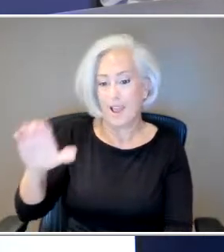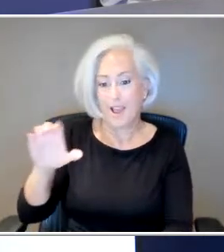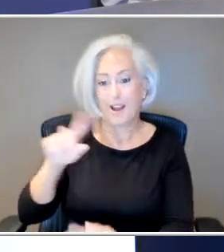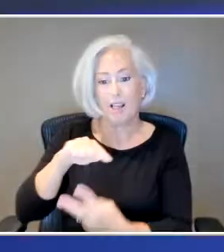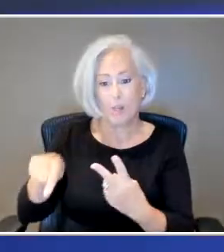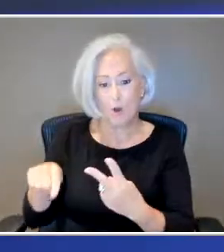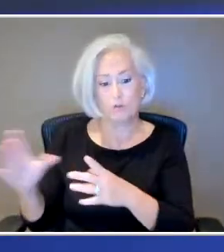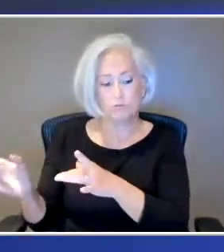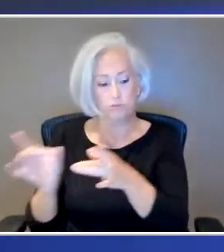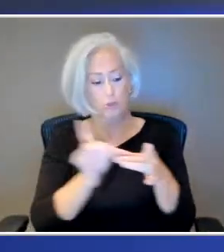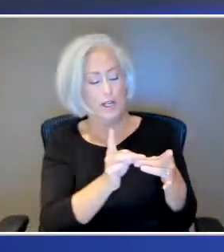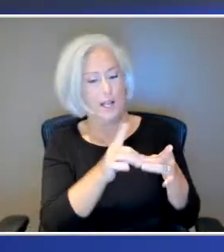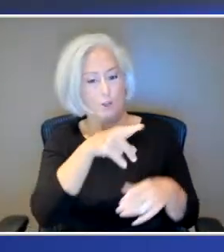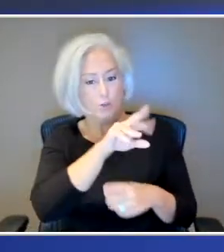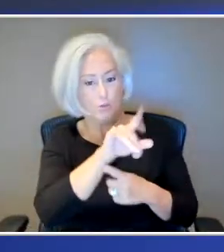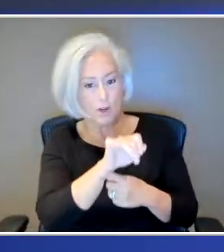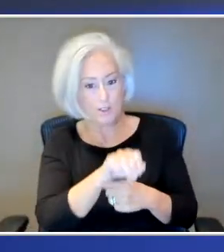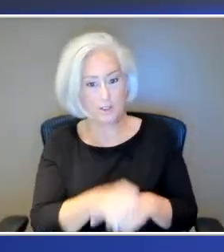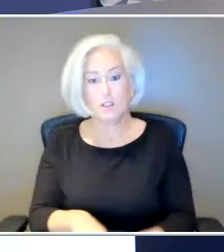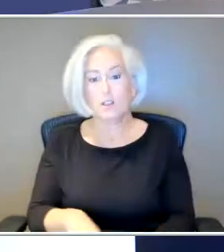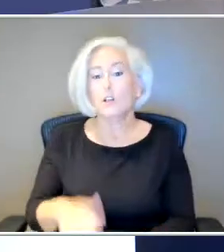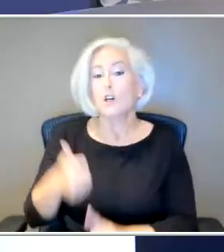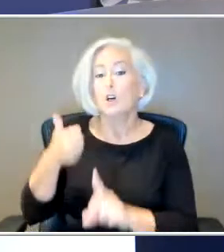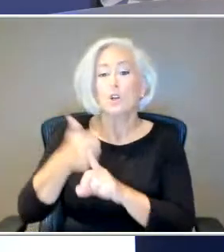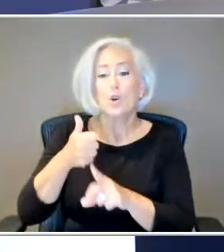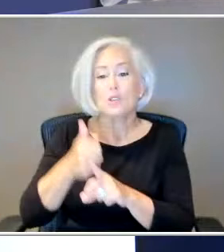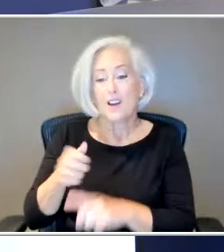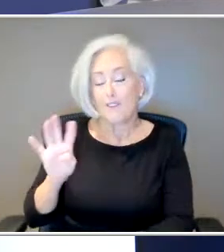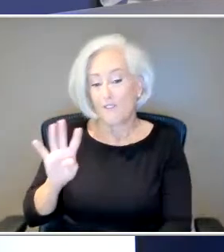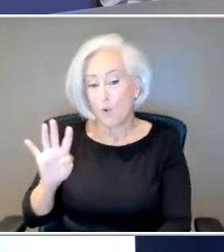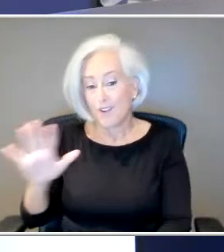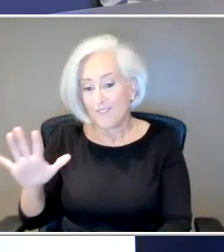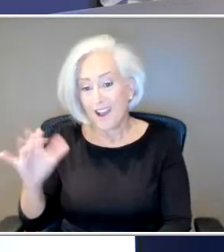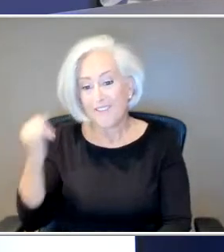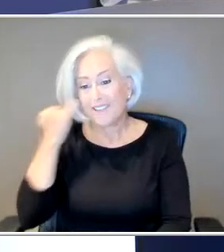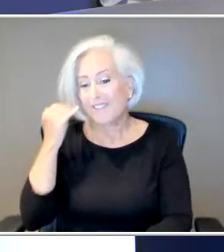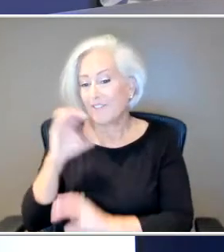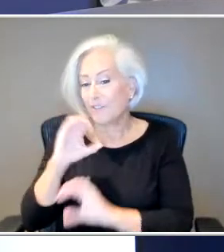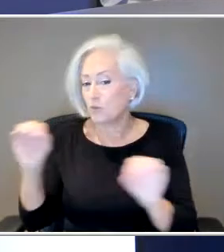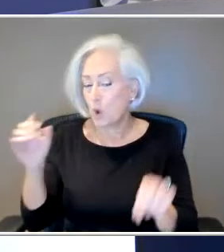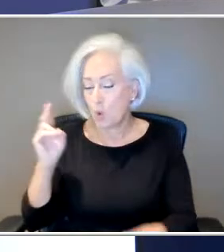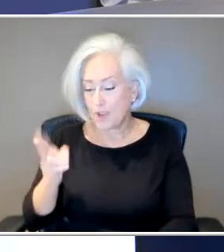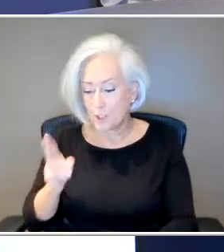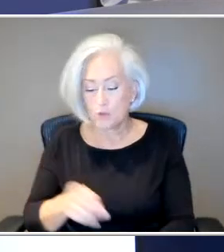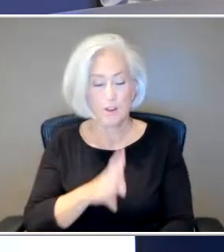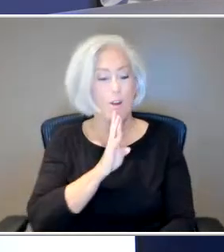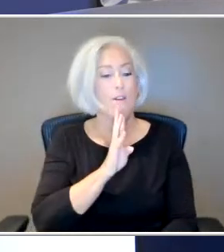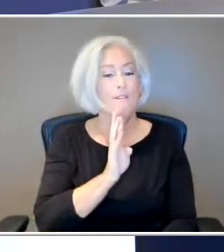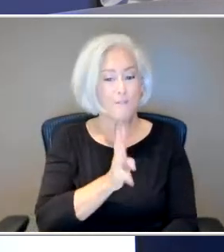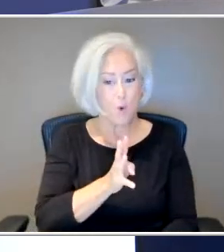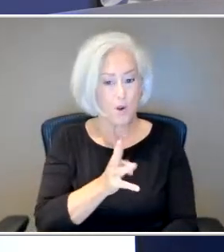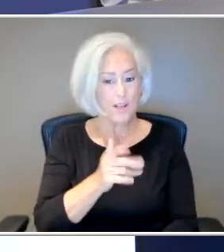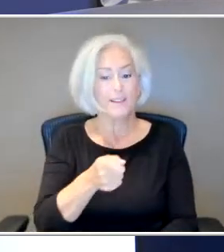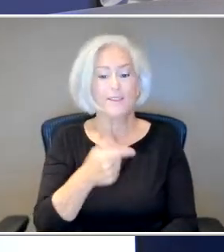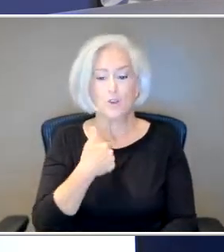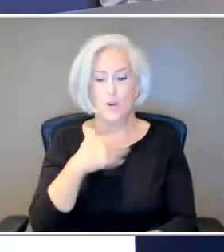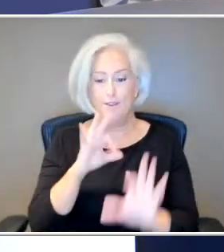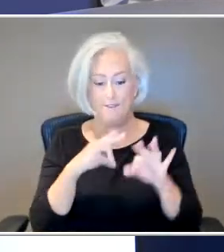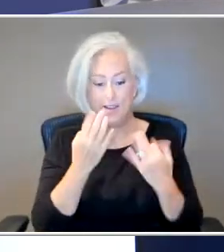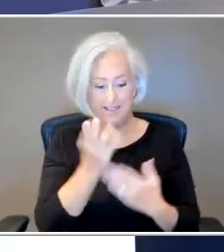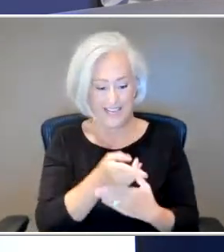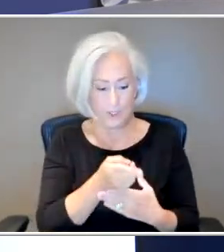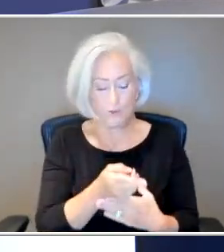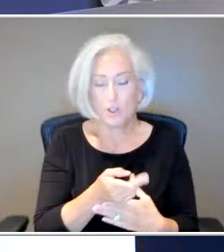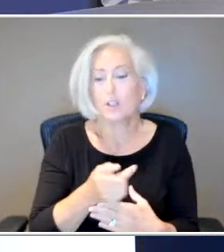have a family history, 40 if you do. So is it really upon you to know that history? Is that something doctors ask and you fill out